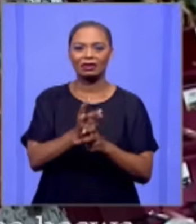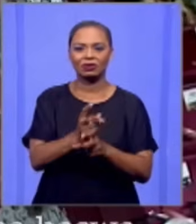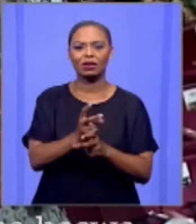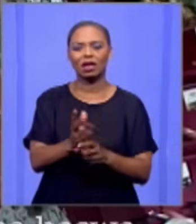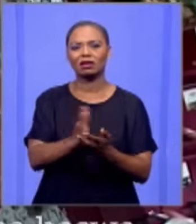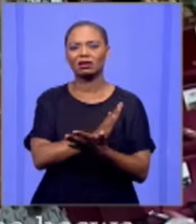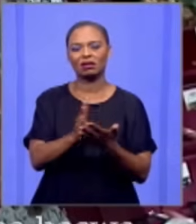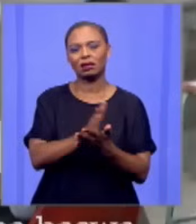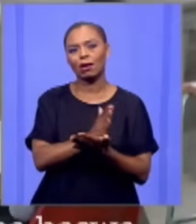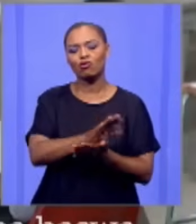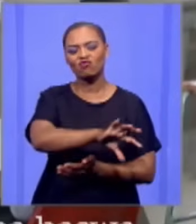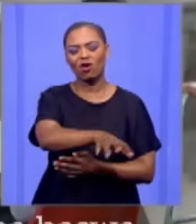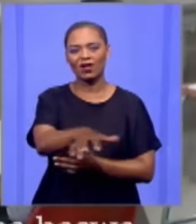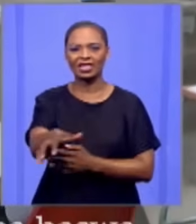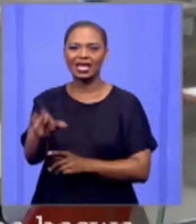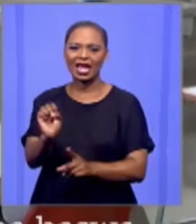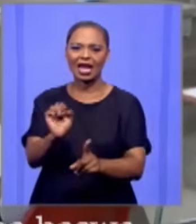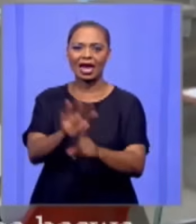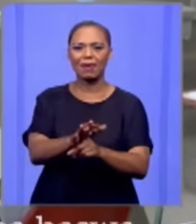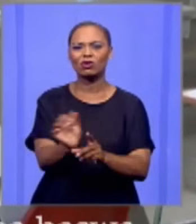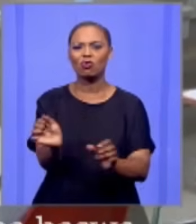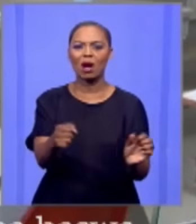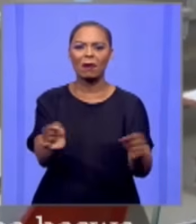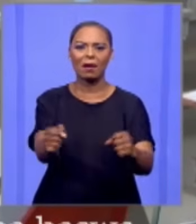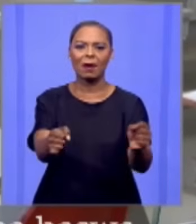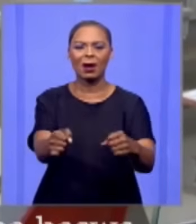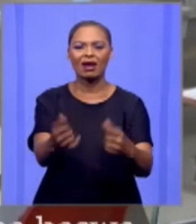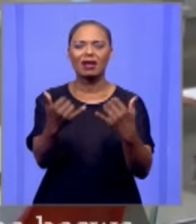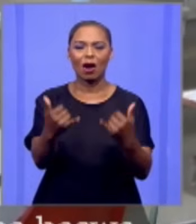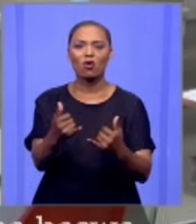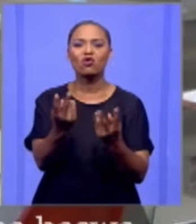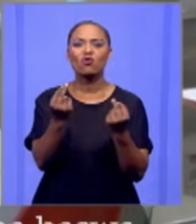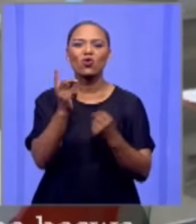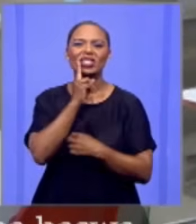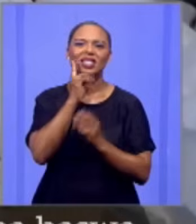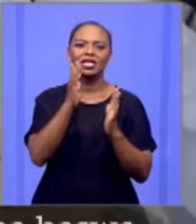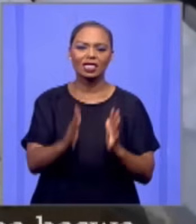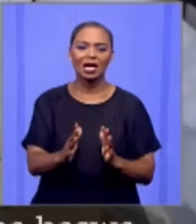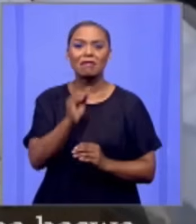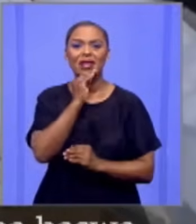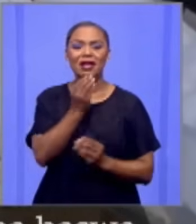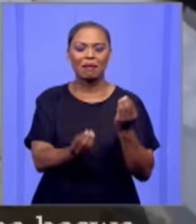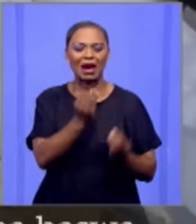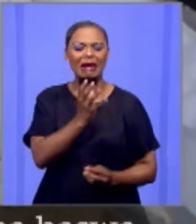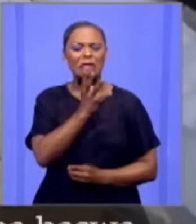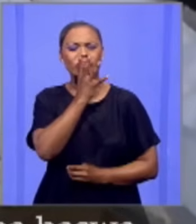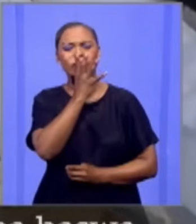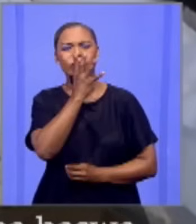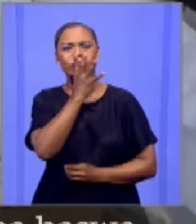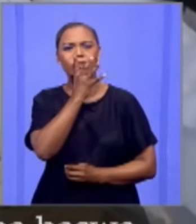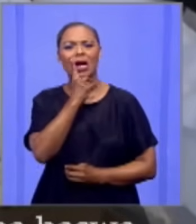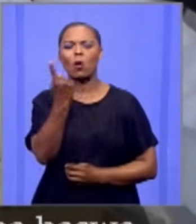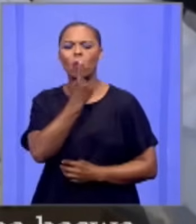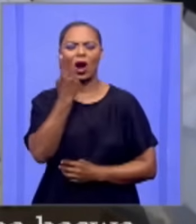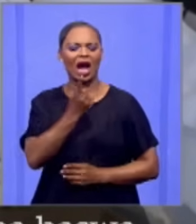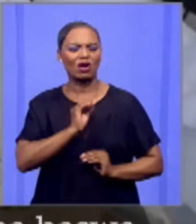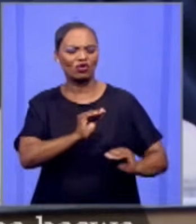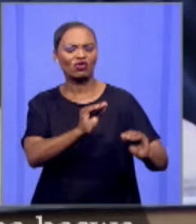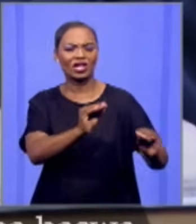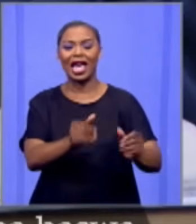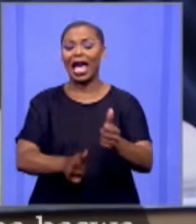a thuto a diprofense gore a thole barutiši ba baswa. Se se tla dira gore bana e be ba bantši ka diphapošing tša thuto. Bjale mekgatlo